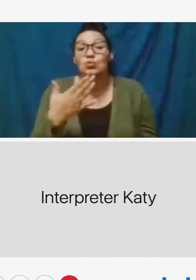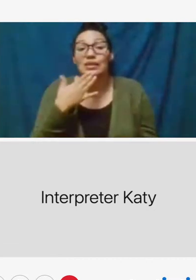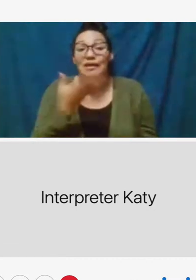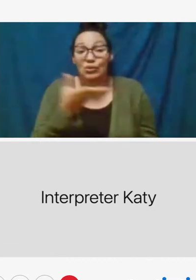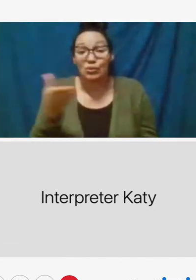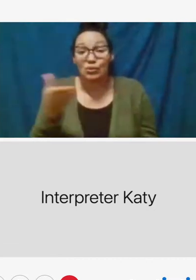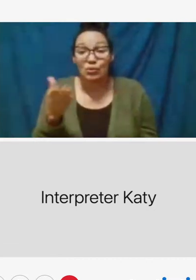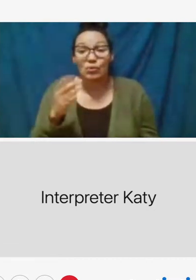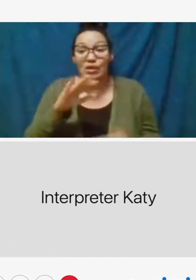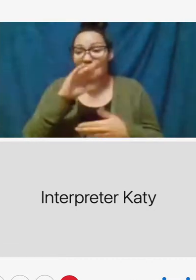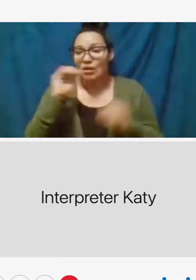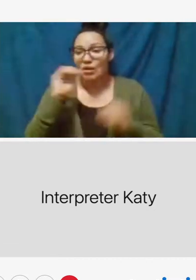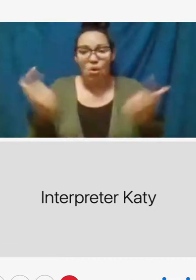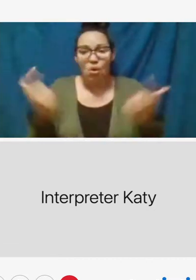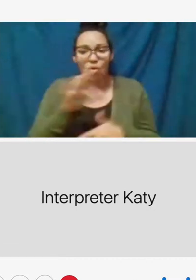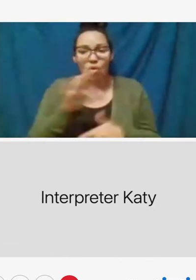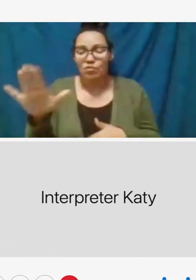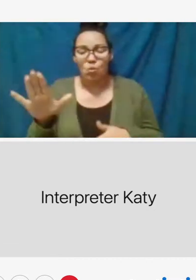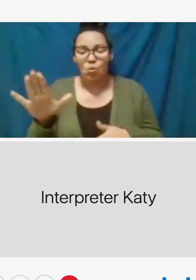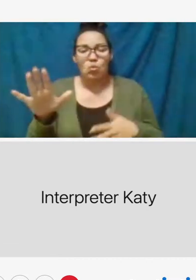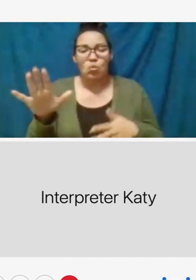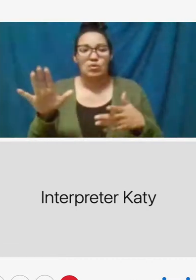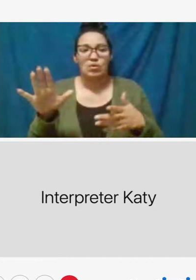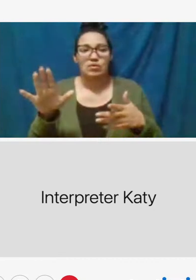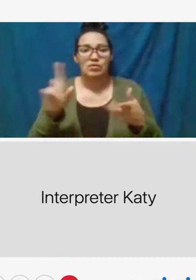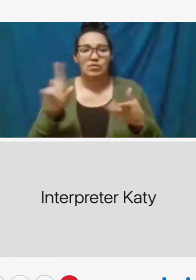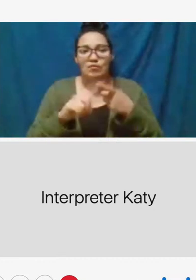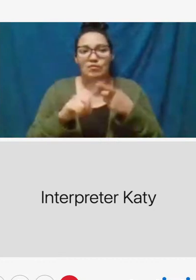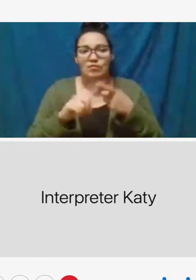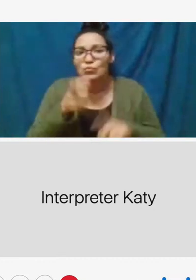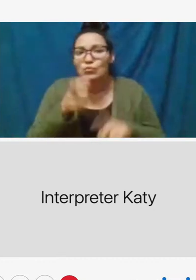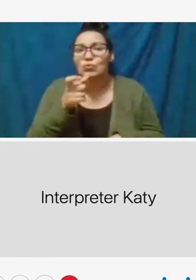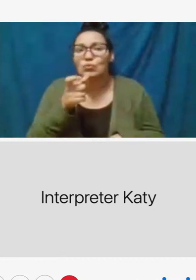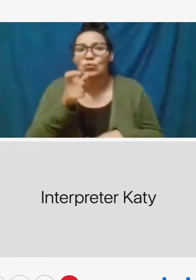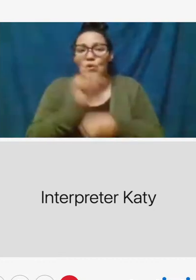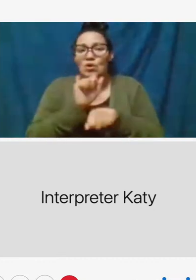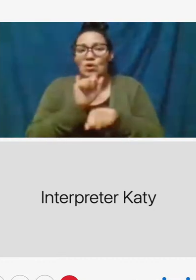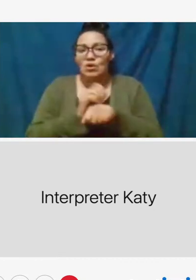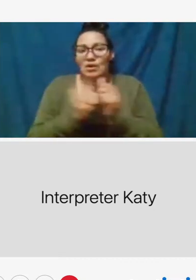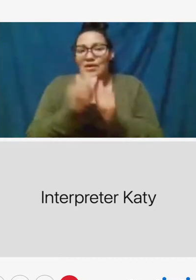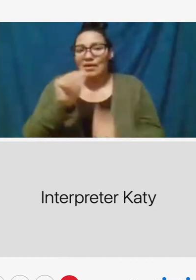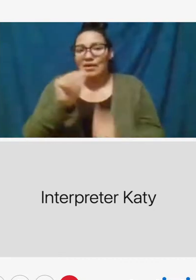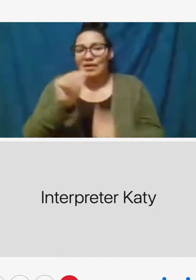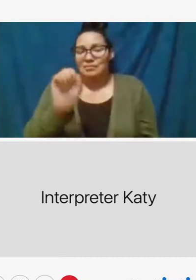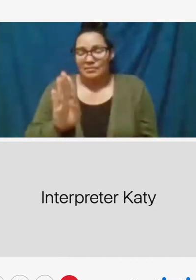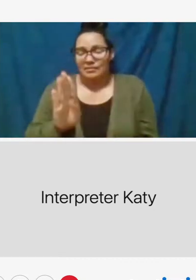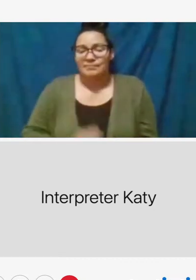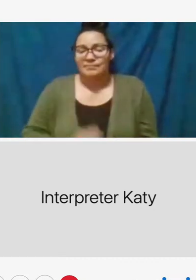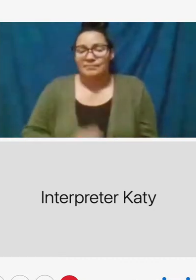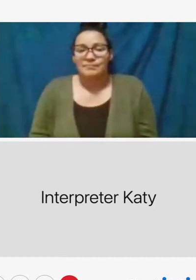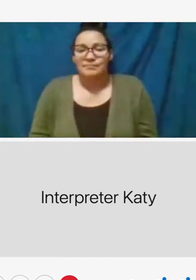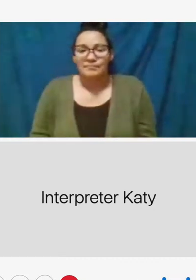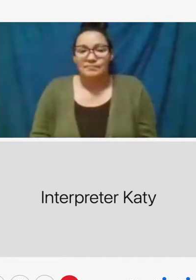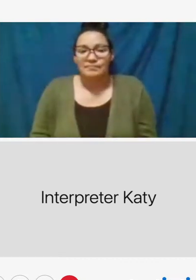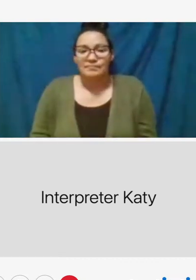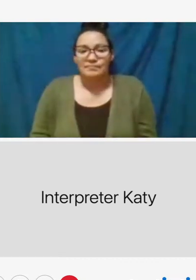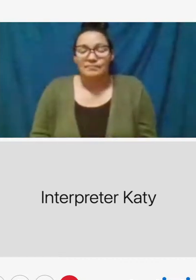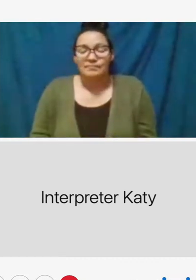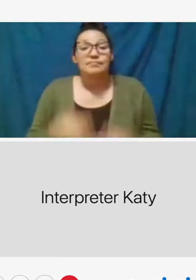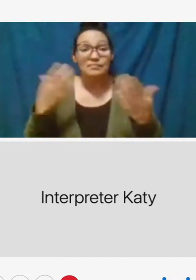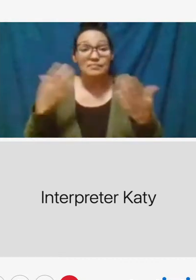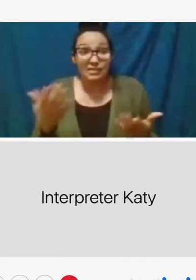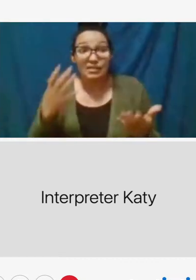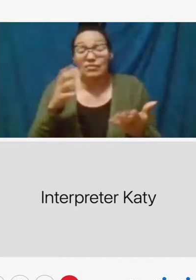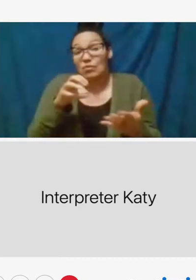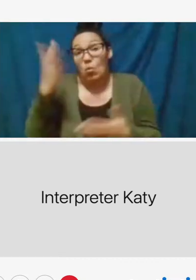your uh colleagues who work on the ASB and your director because this year more than